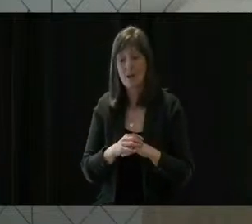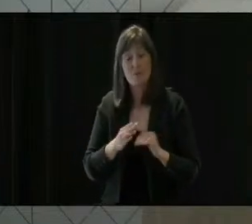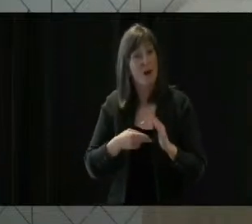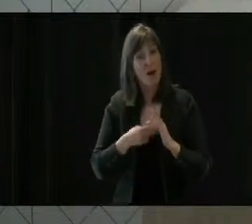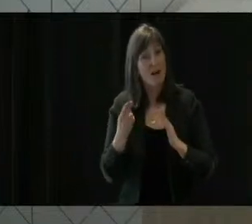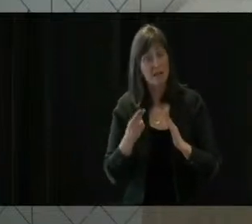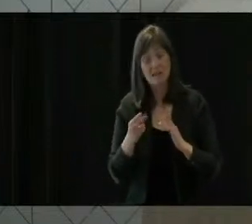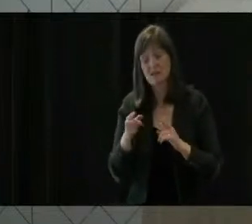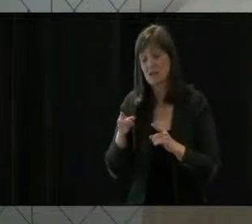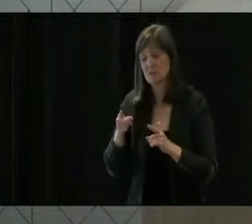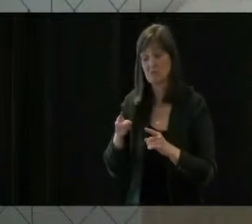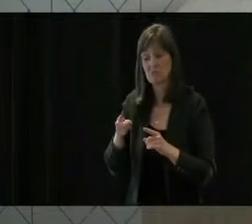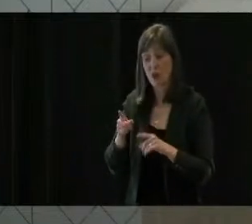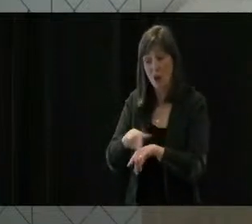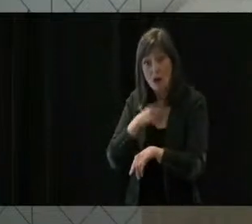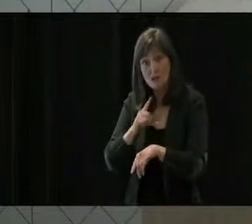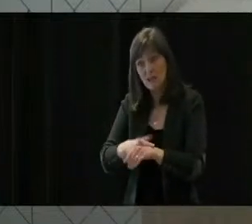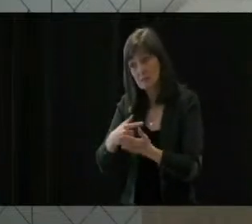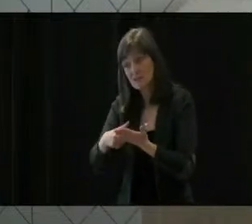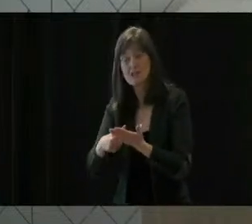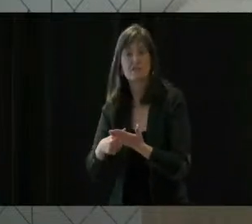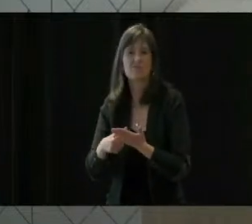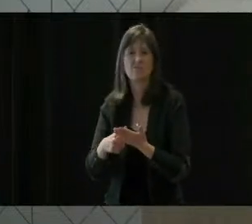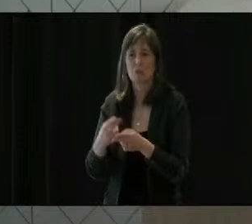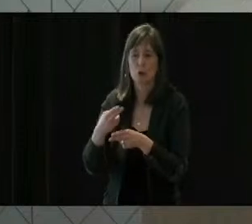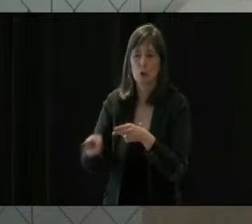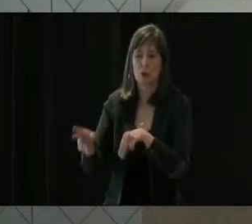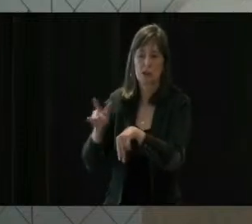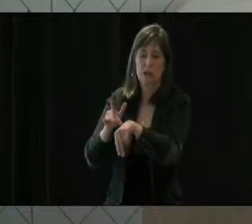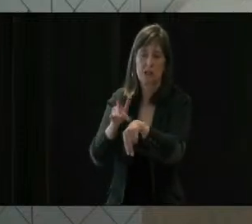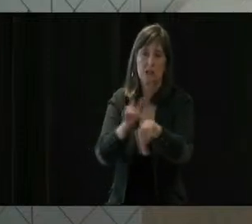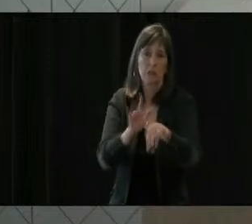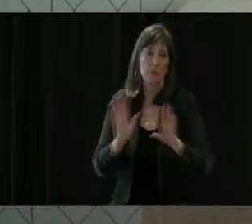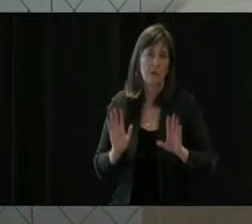didn't spend a long time on that.